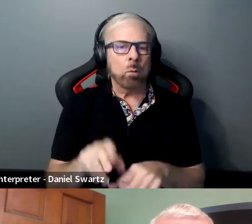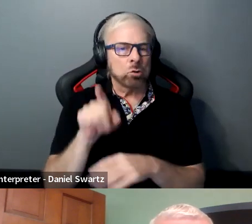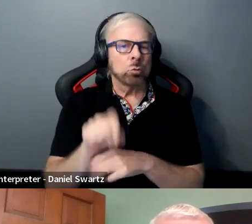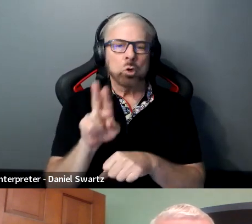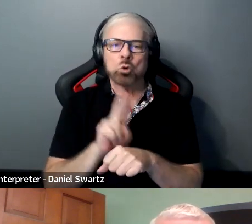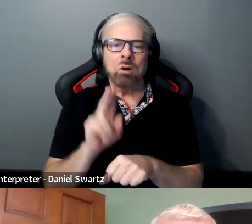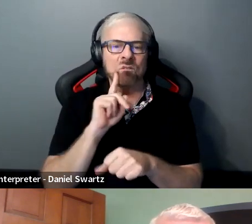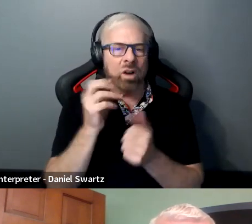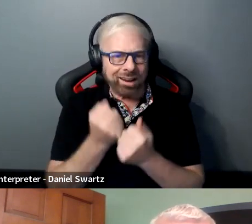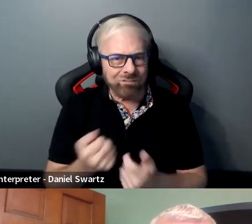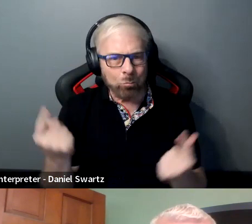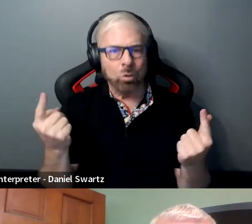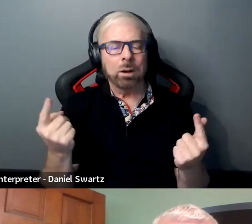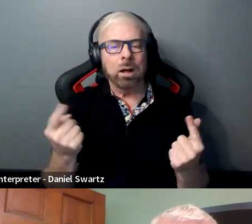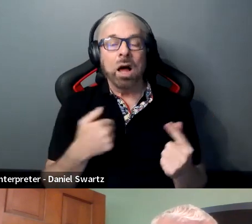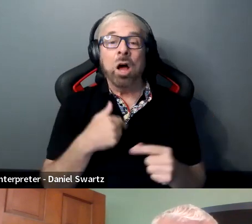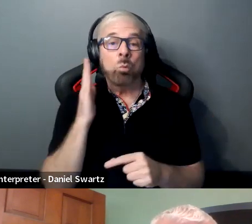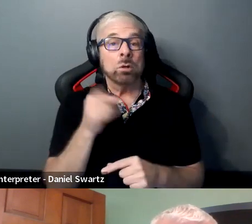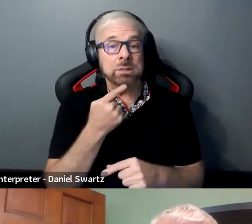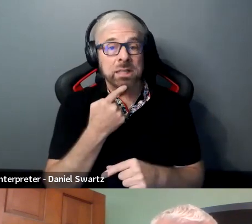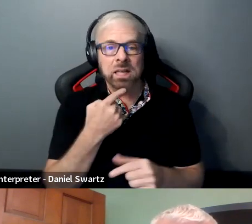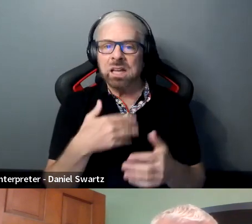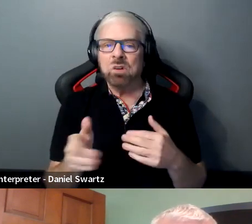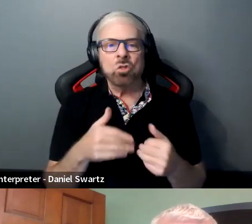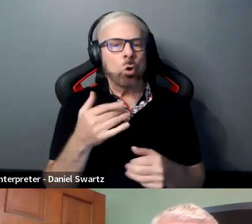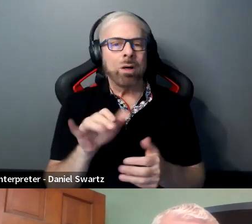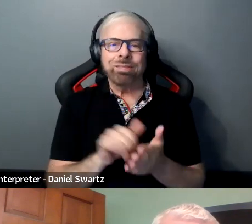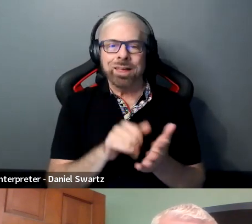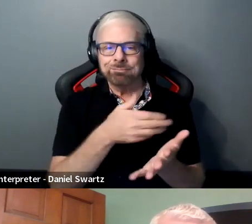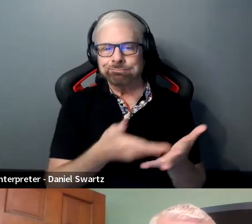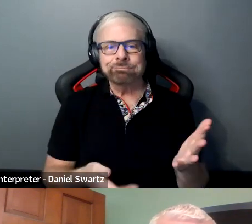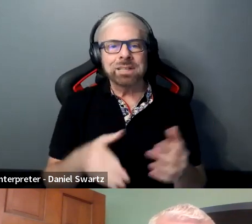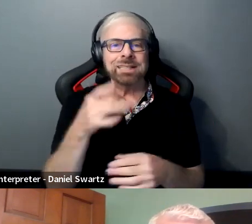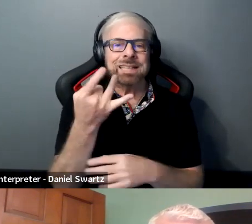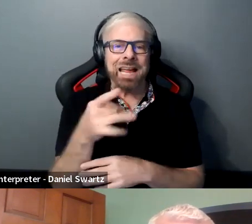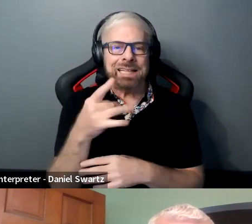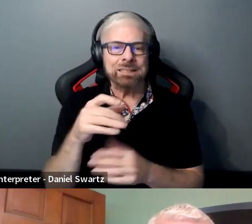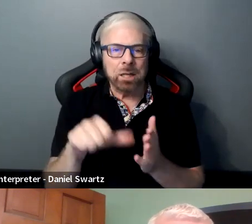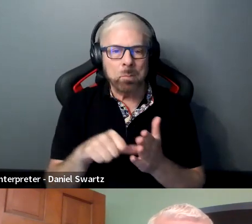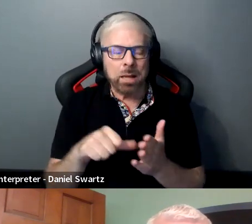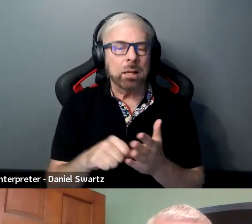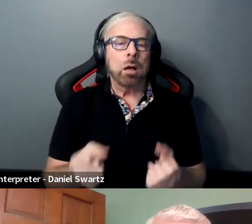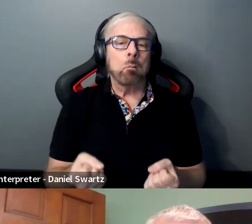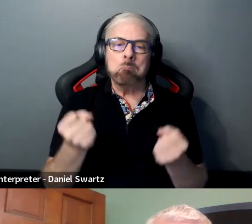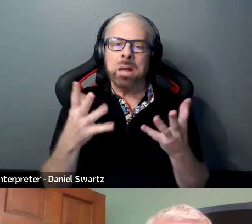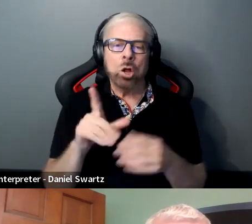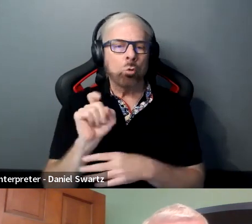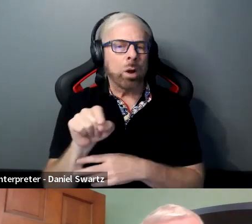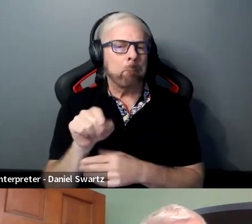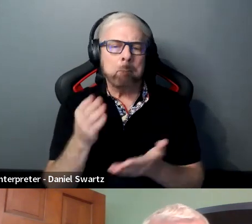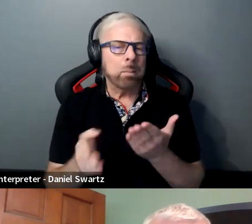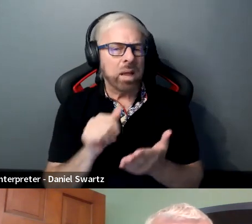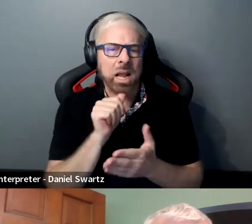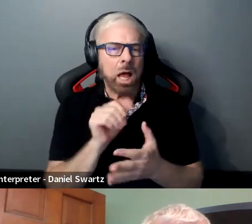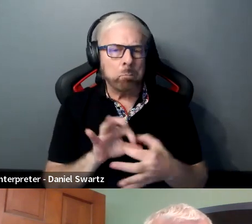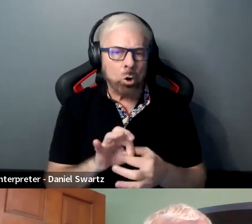everyone. And I will point out that even though it's 18 pages, many of the questions may not be pertinent, and that's